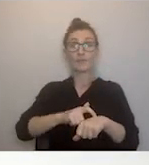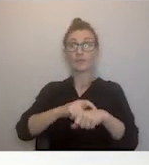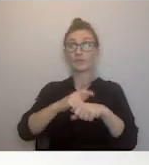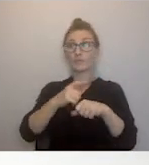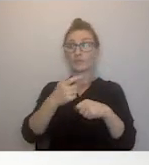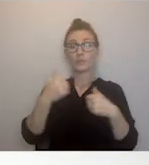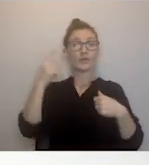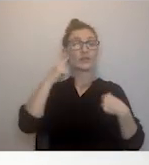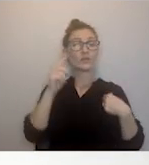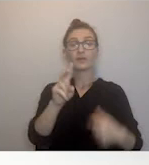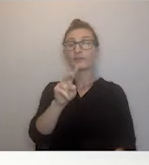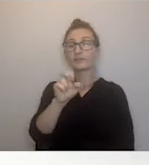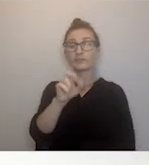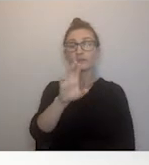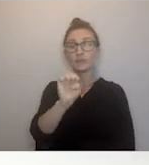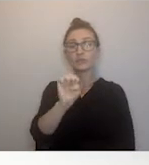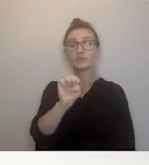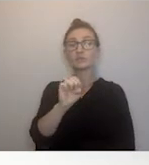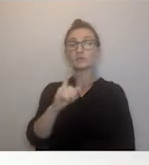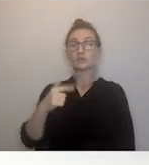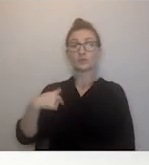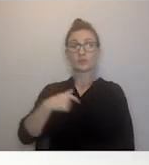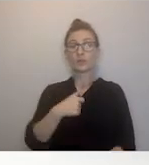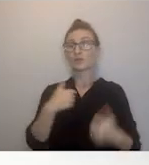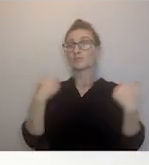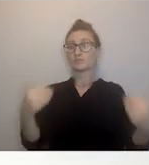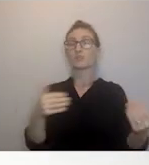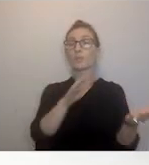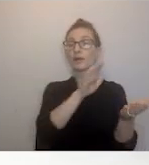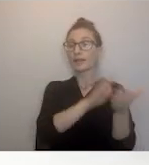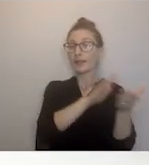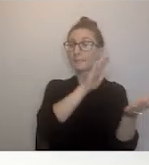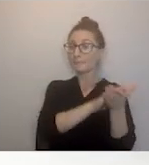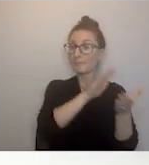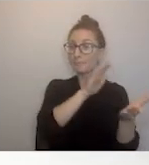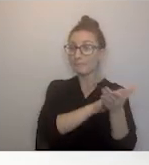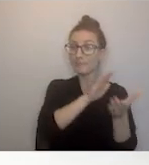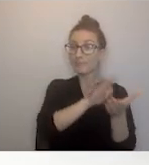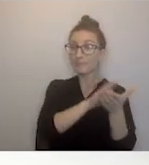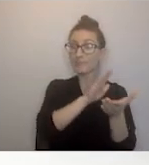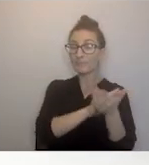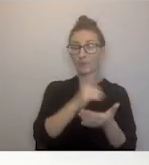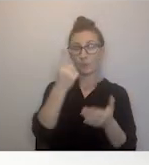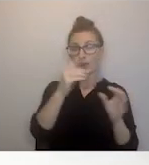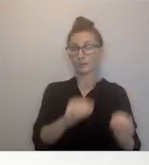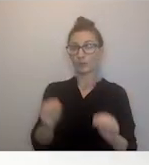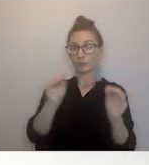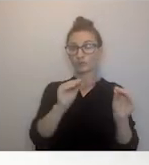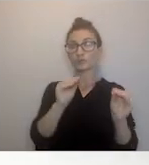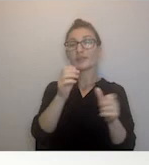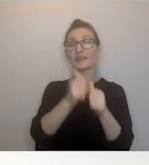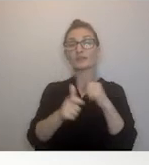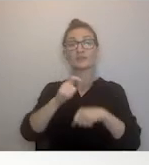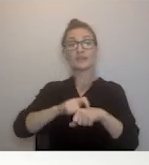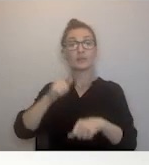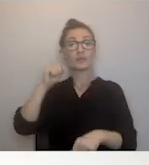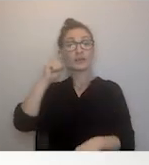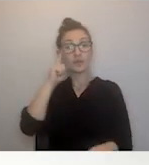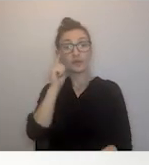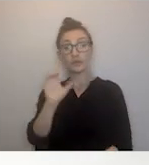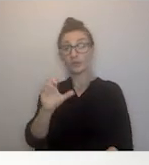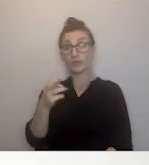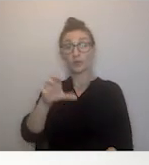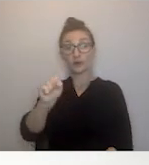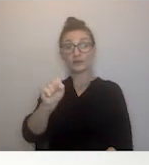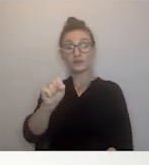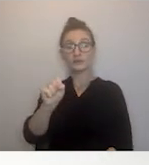them what we're doing, whether that's patting our legs or clapping our hands. Every time we hear that verse, we're going to do one motion. Every time we hear the